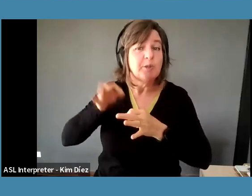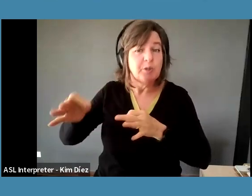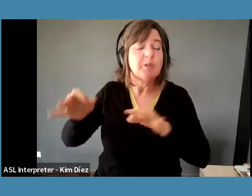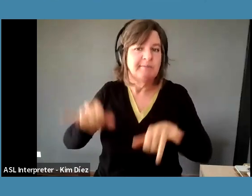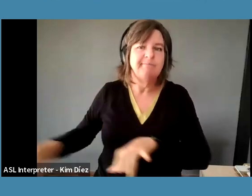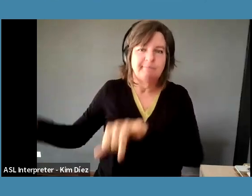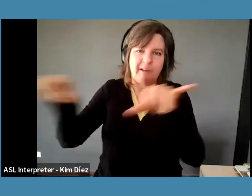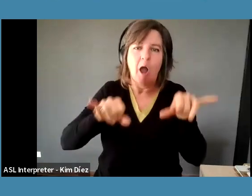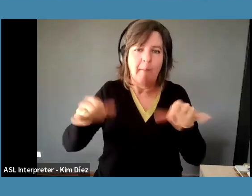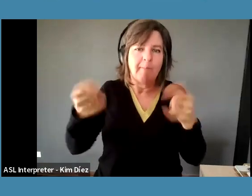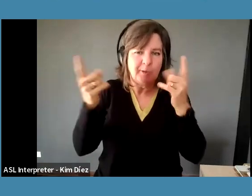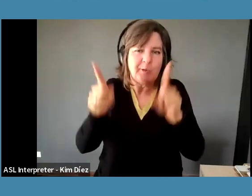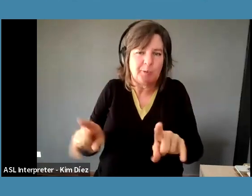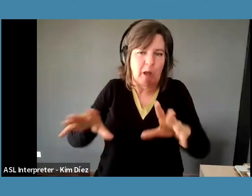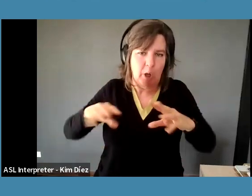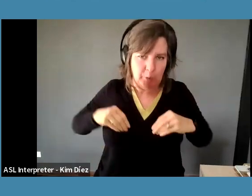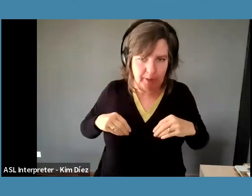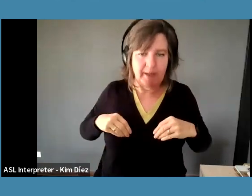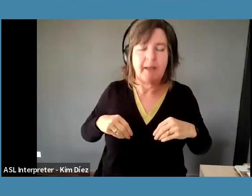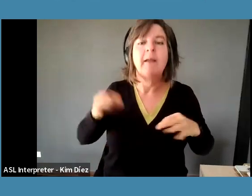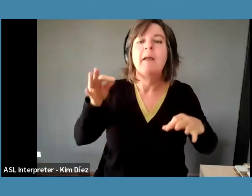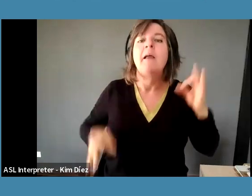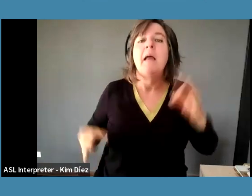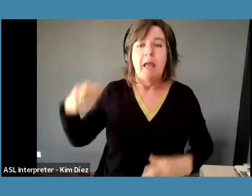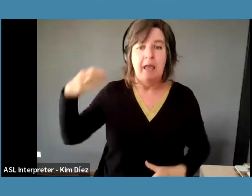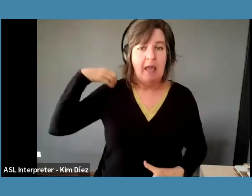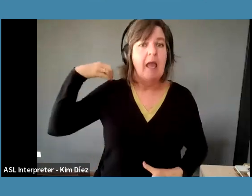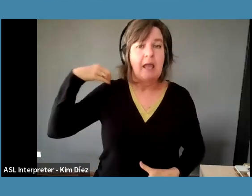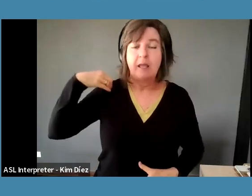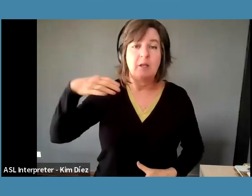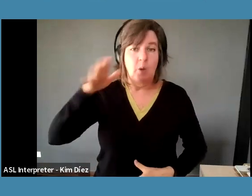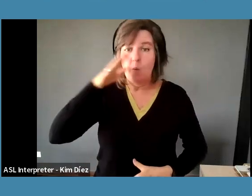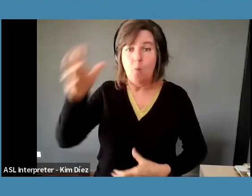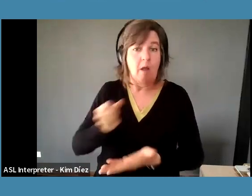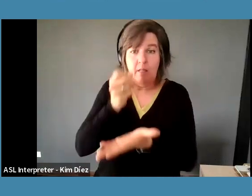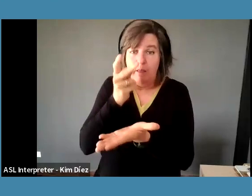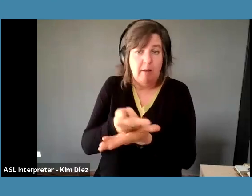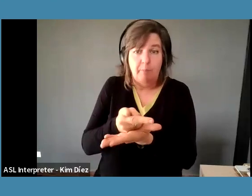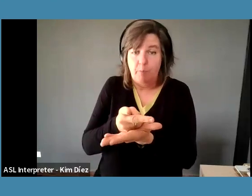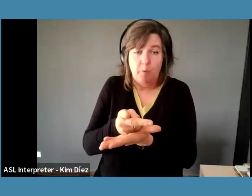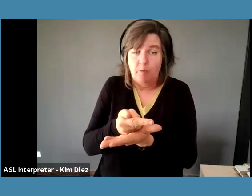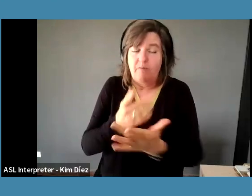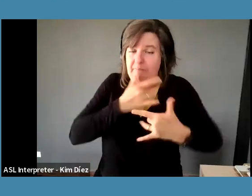And the hearing officer is incredibly likely to grant it, whether you agree to it or not.